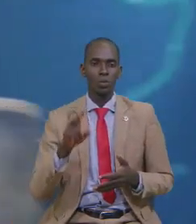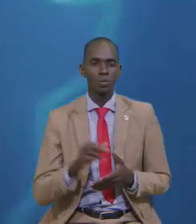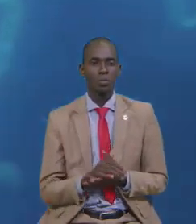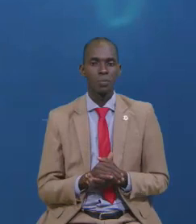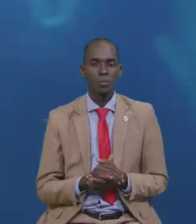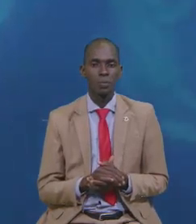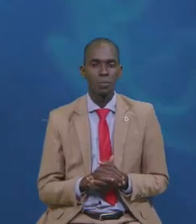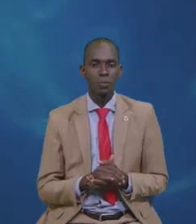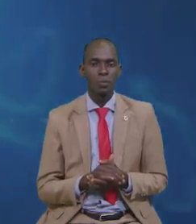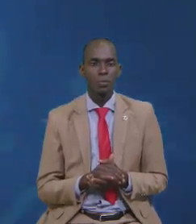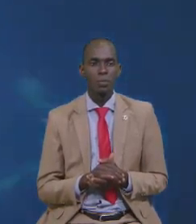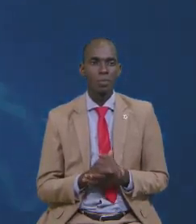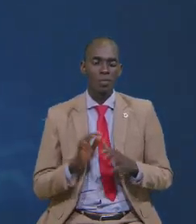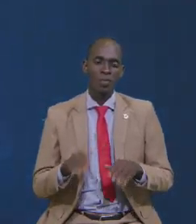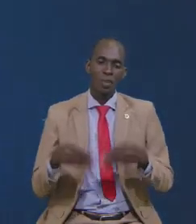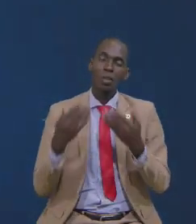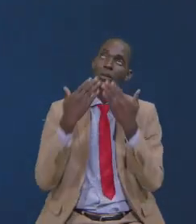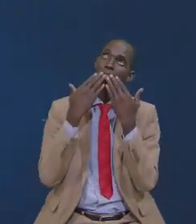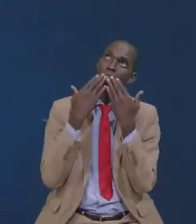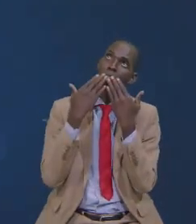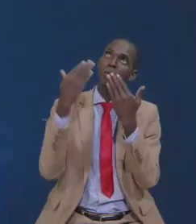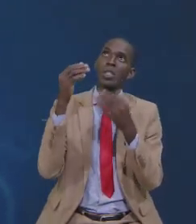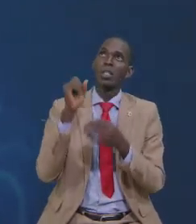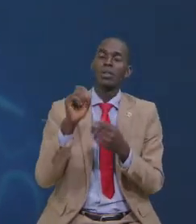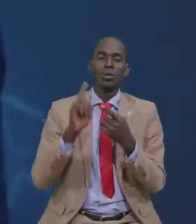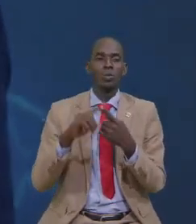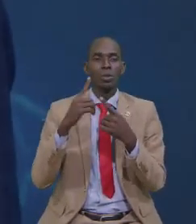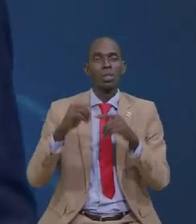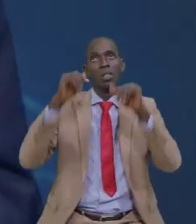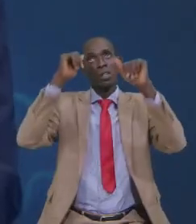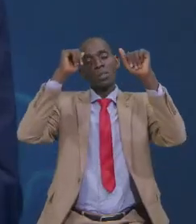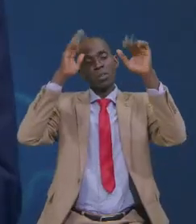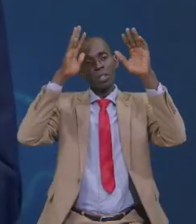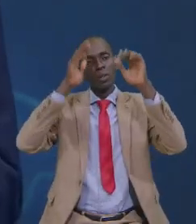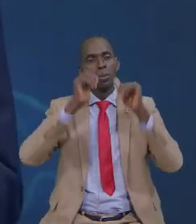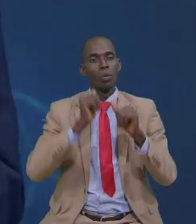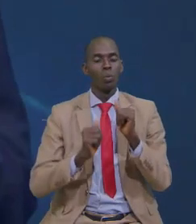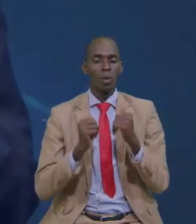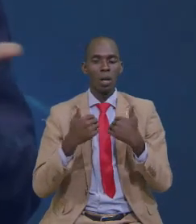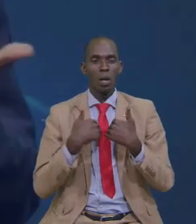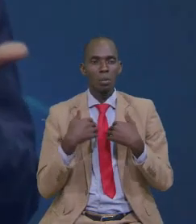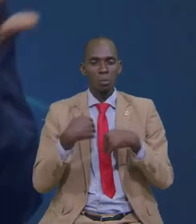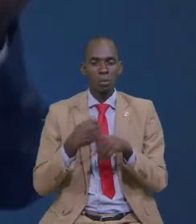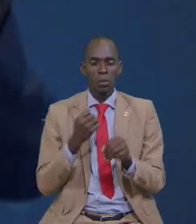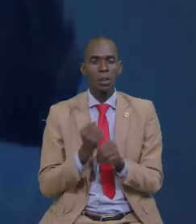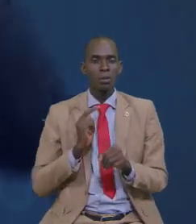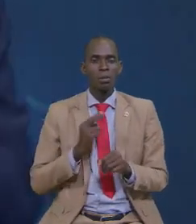12. Giving thanks unto the Father, which has made us meet, fit,